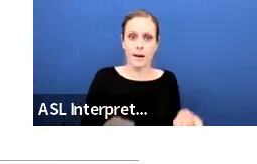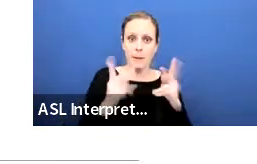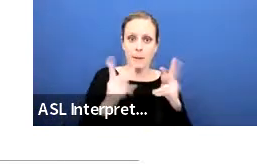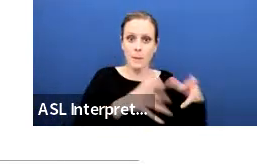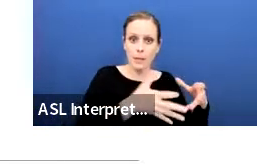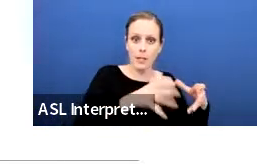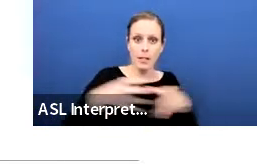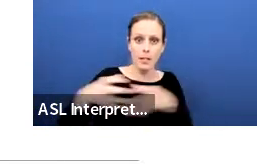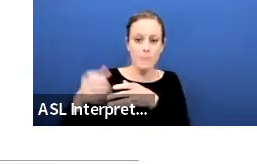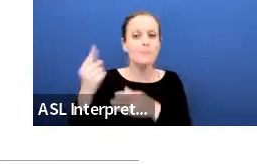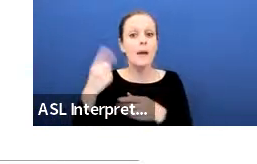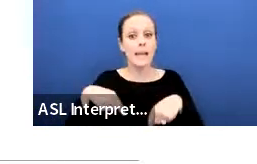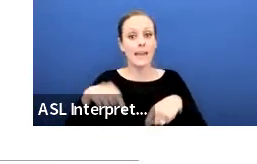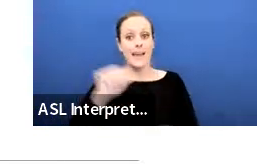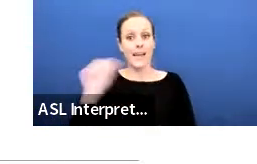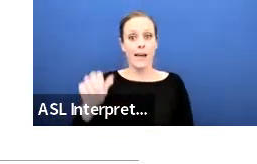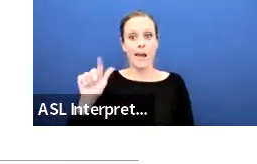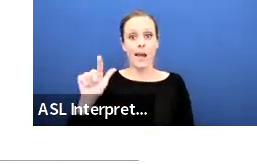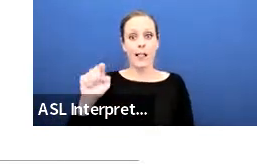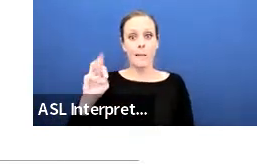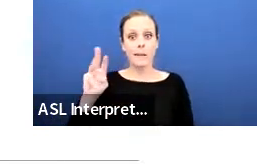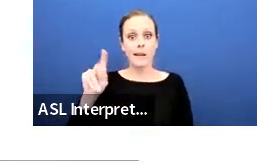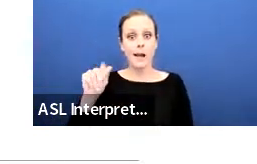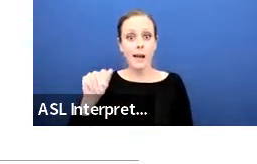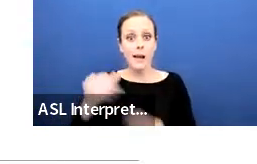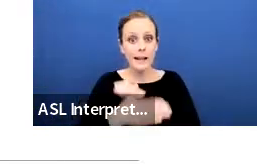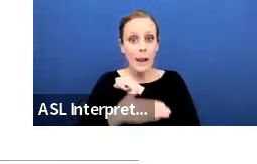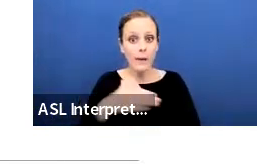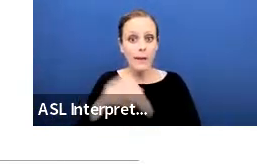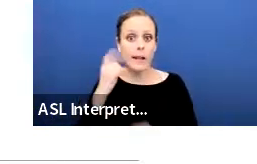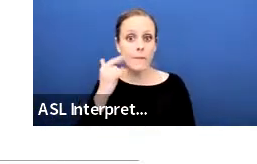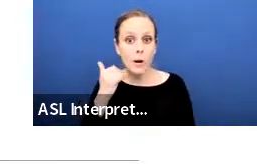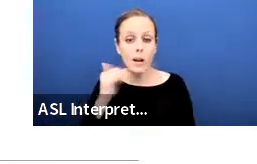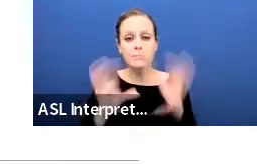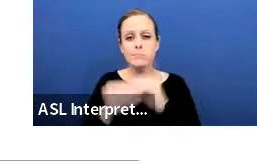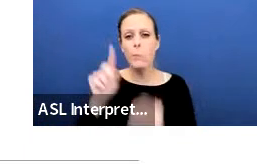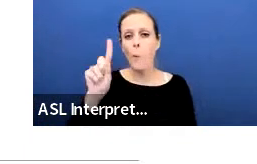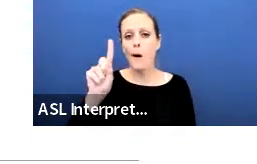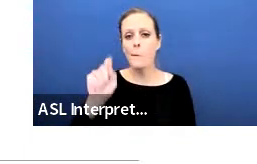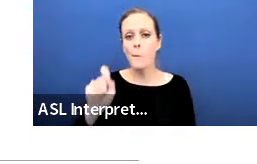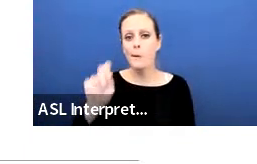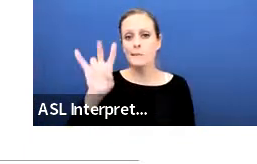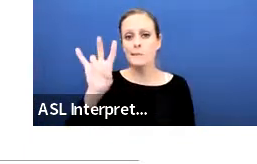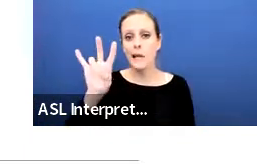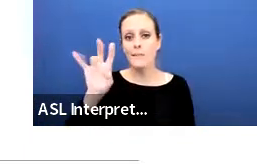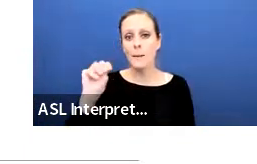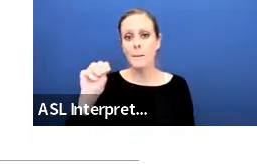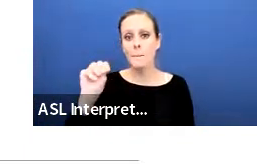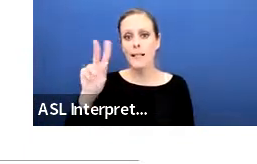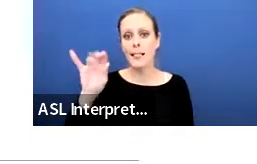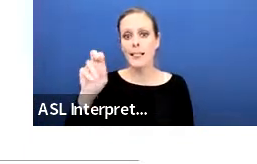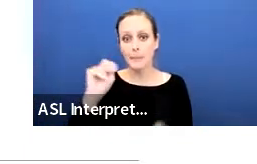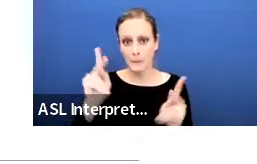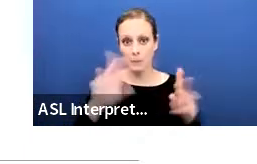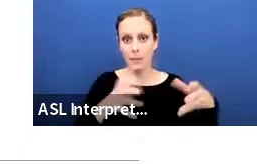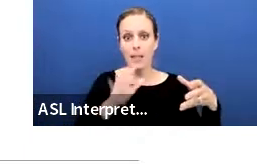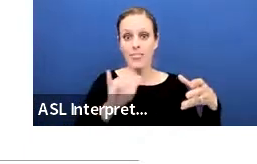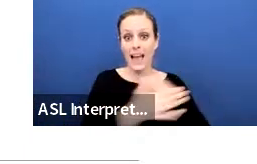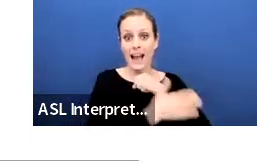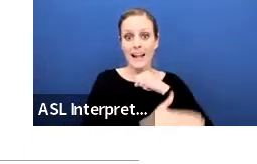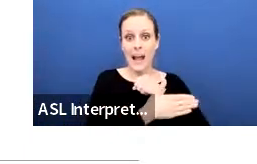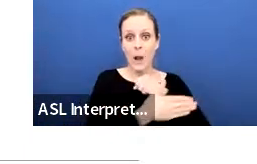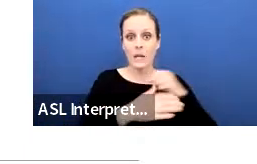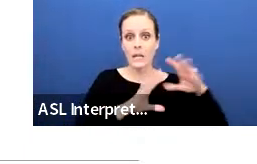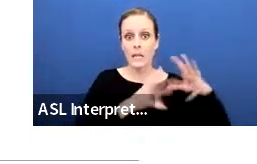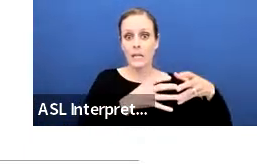Alameda County, California, there are 1.7 million people, which makes that county larger